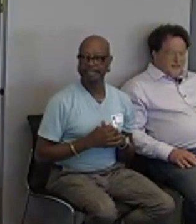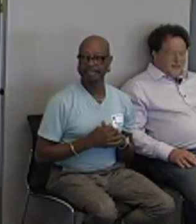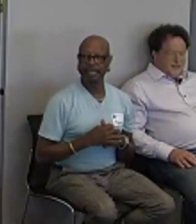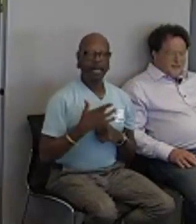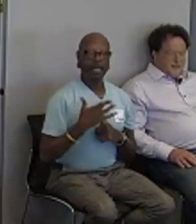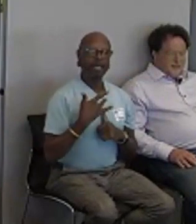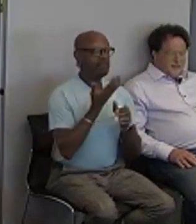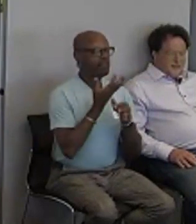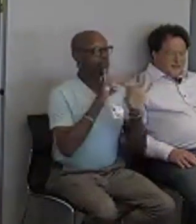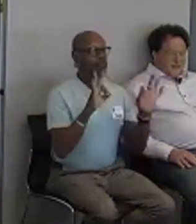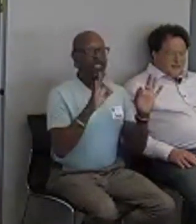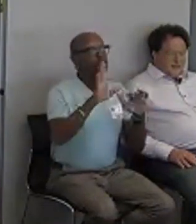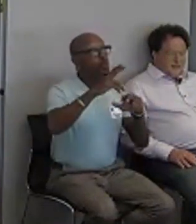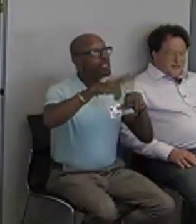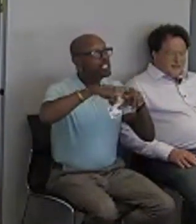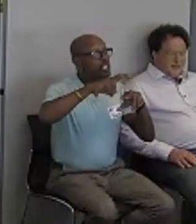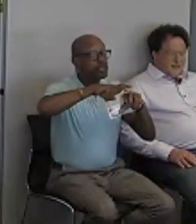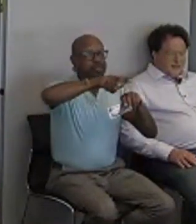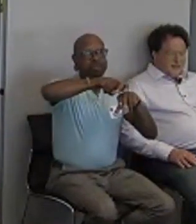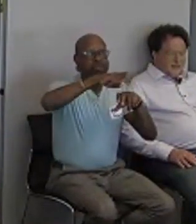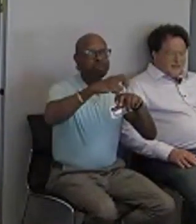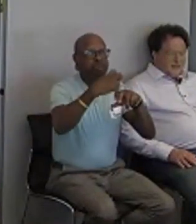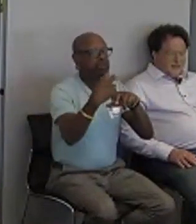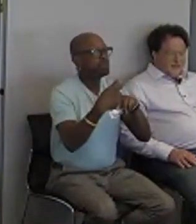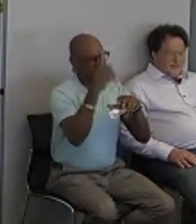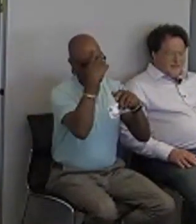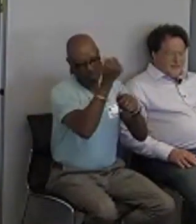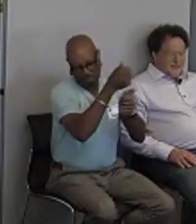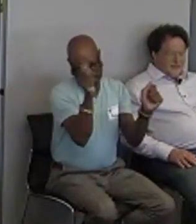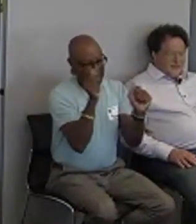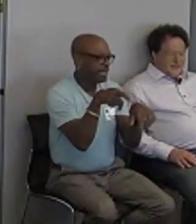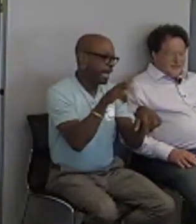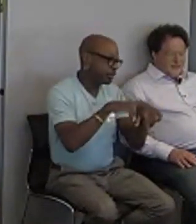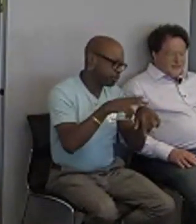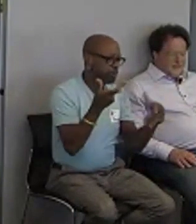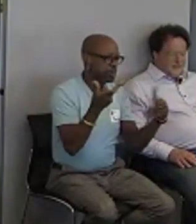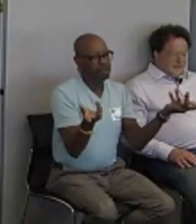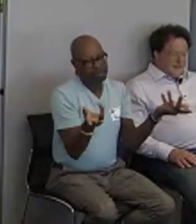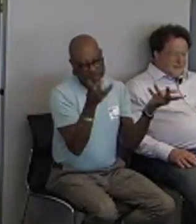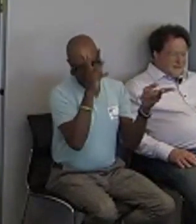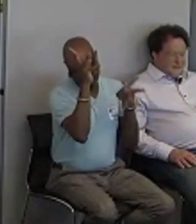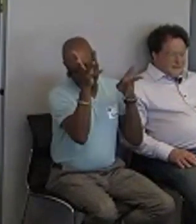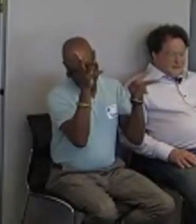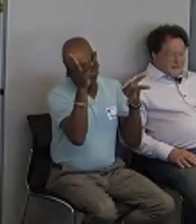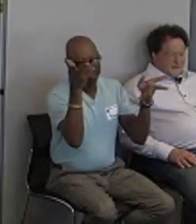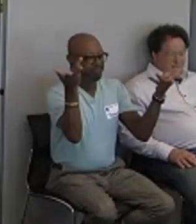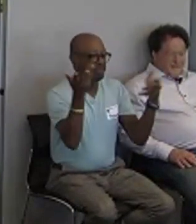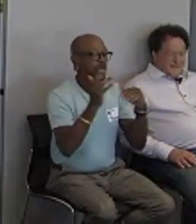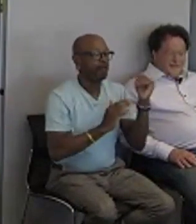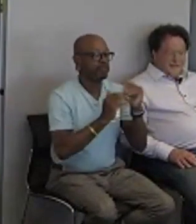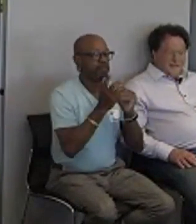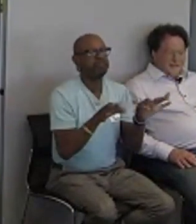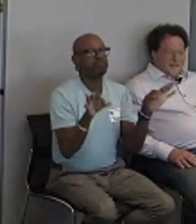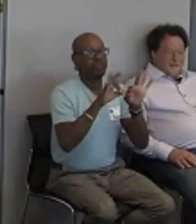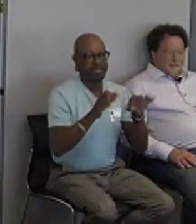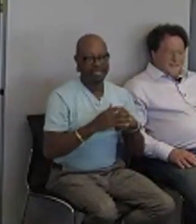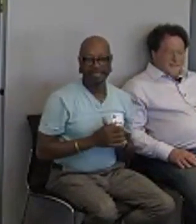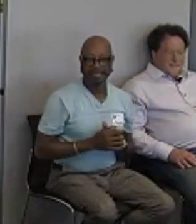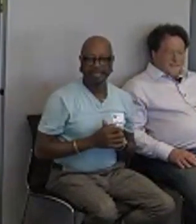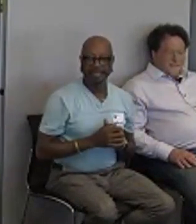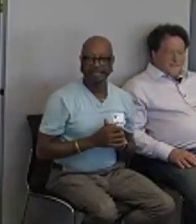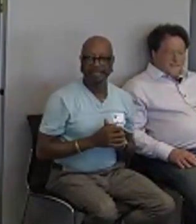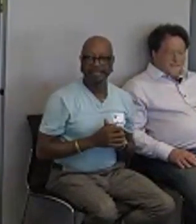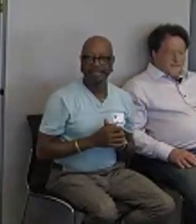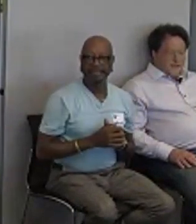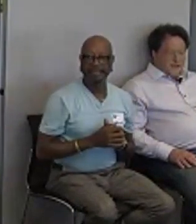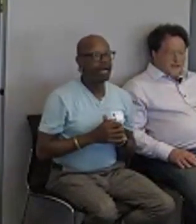feel free to rotate your chairs, whichever orientation you like. Be natural, be expansive, get comfortable. No